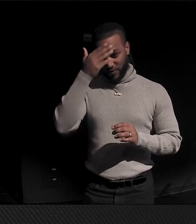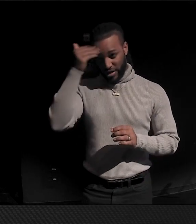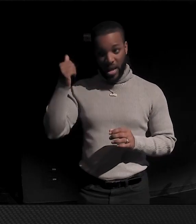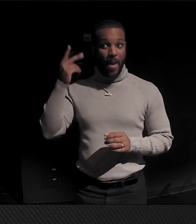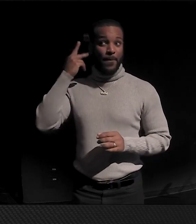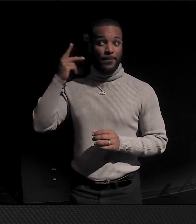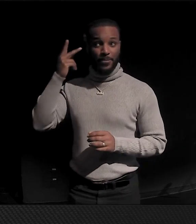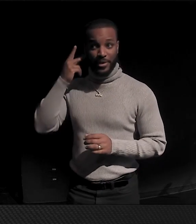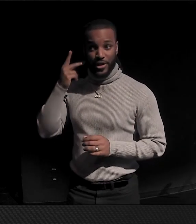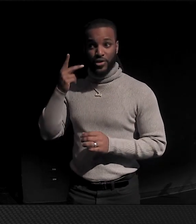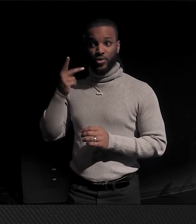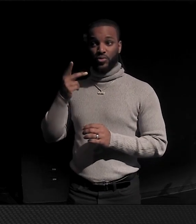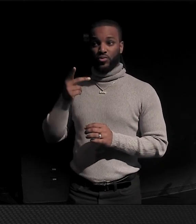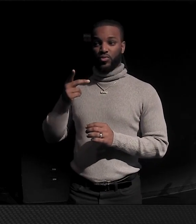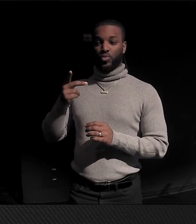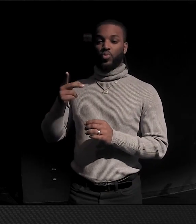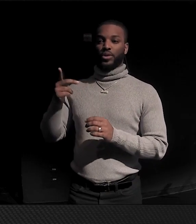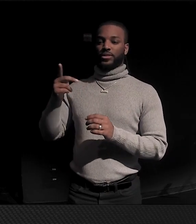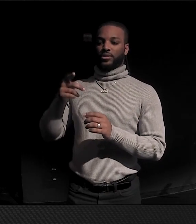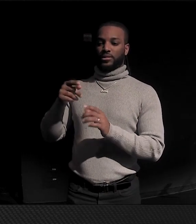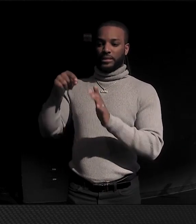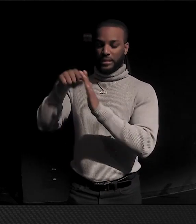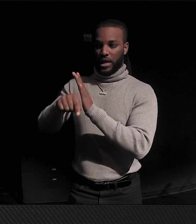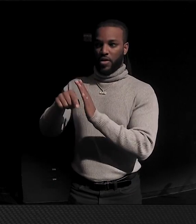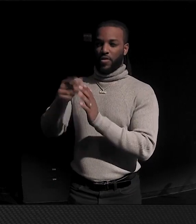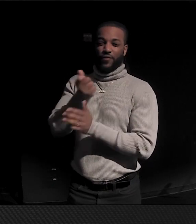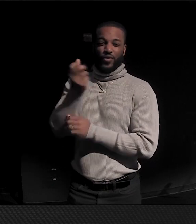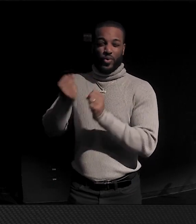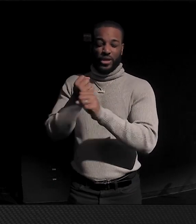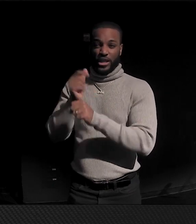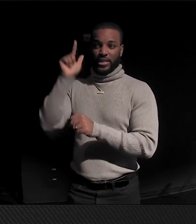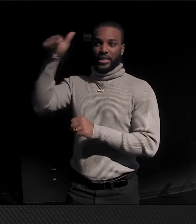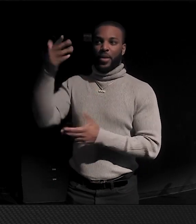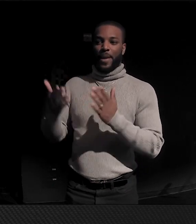was crucified upside down just a few years later, so maybe the love ran out.